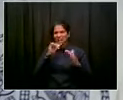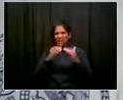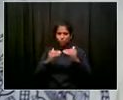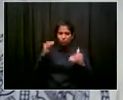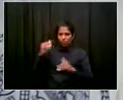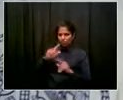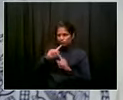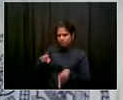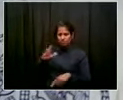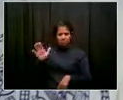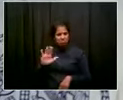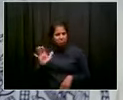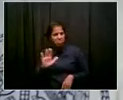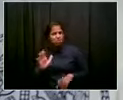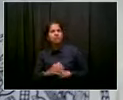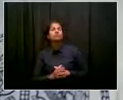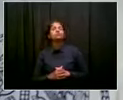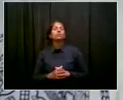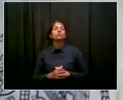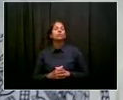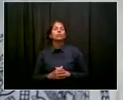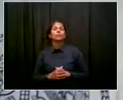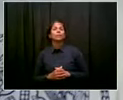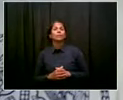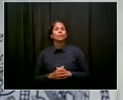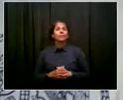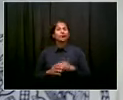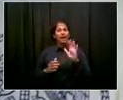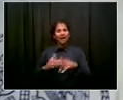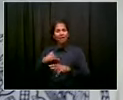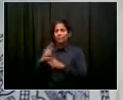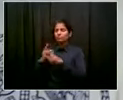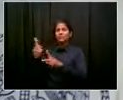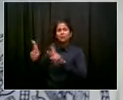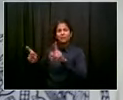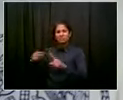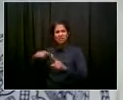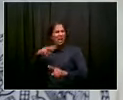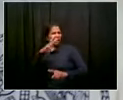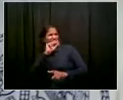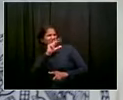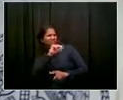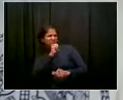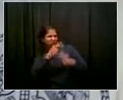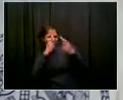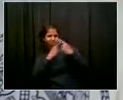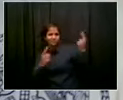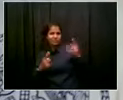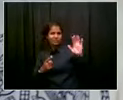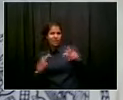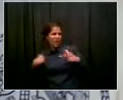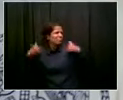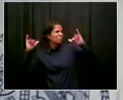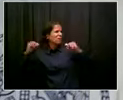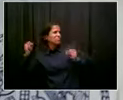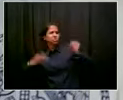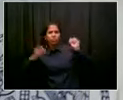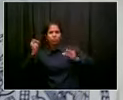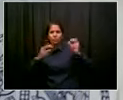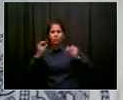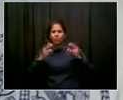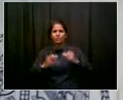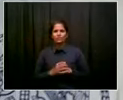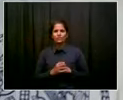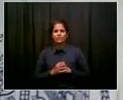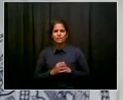throw things uh talk about it work it through whenever humanly possible it is not the same as last summer obviously we don't want it to be the same as